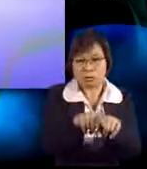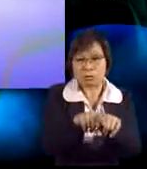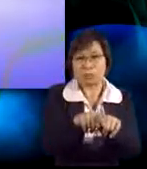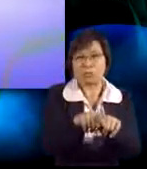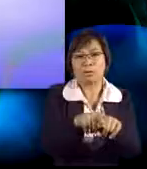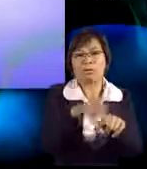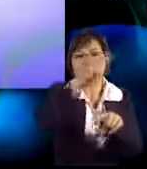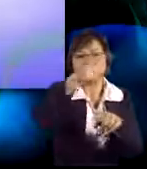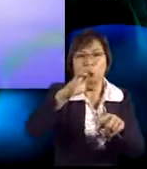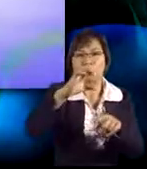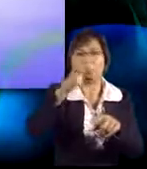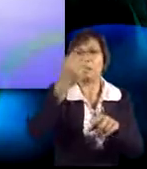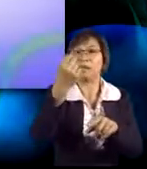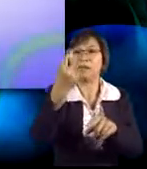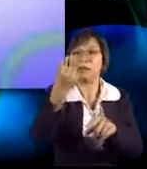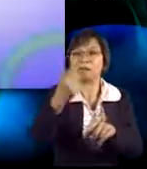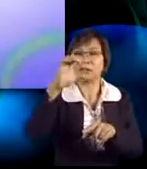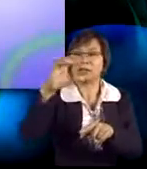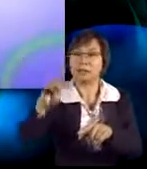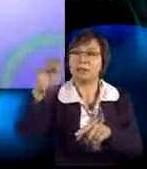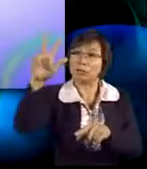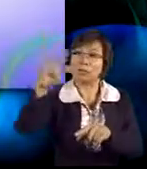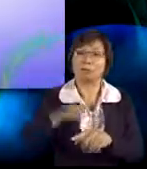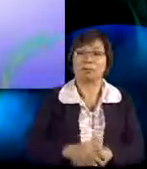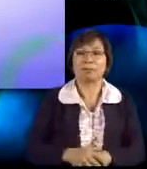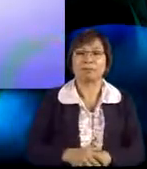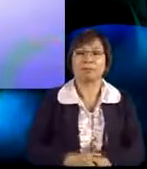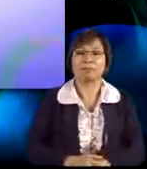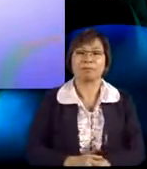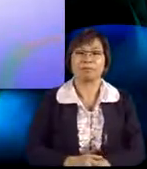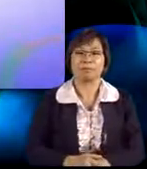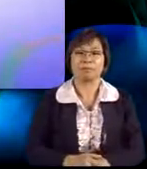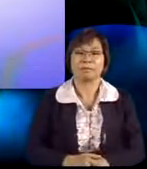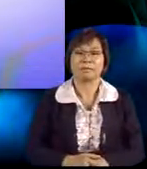to 211 centimeter cubic.